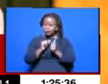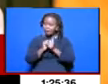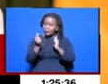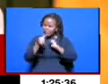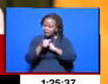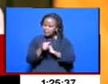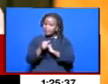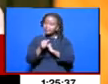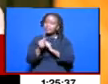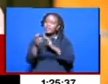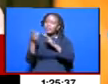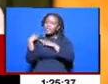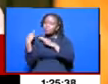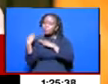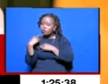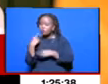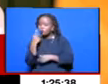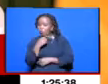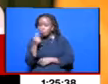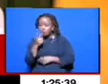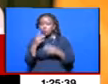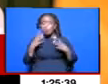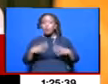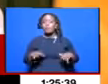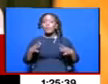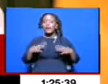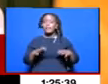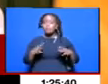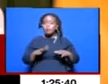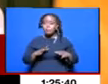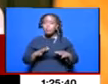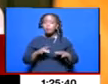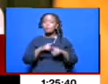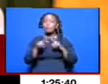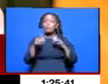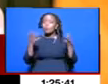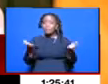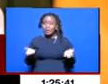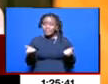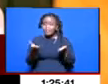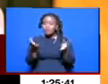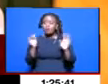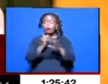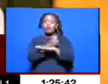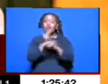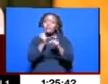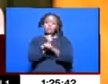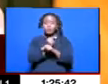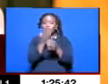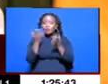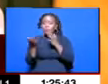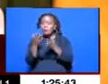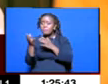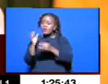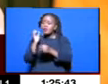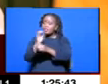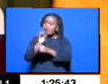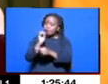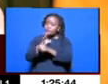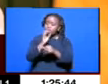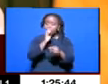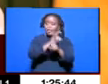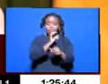people. But care must be, however, taken, as advised by Professor